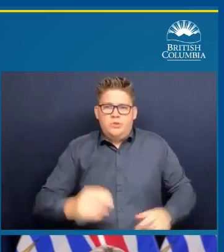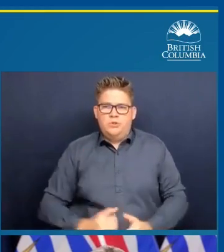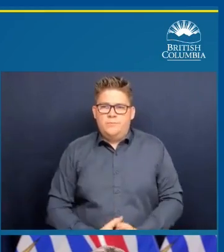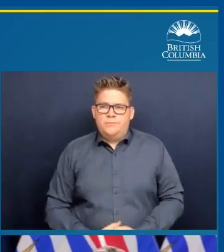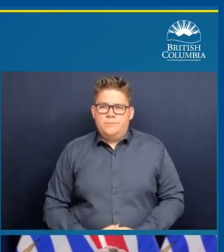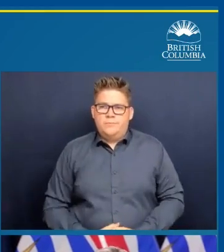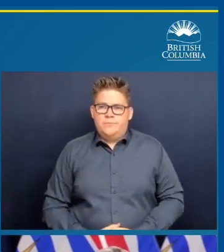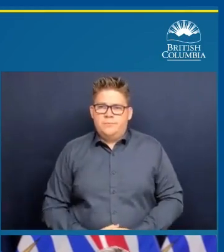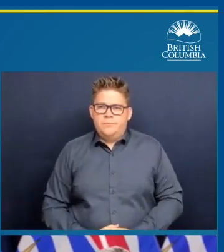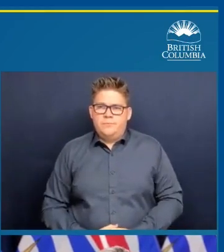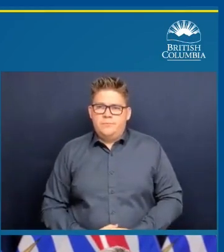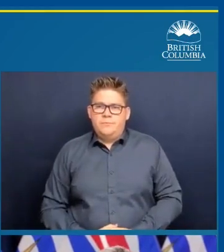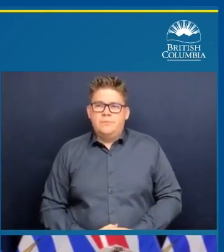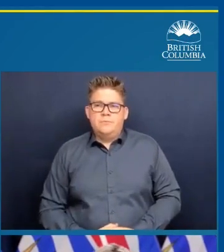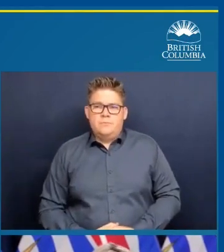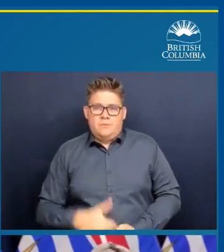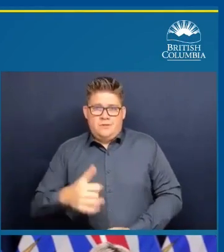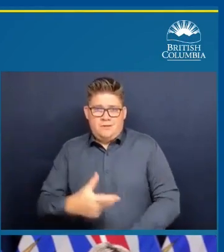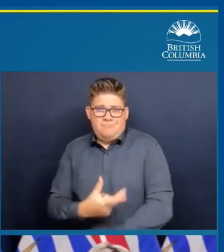to others.